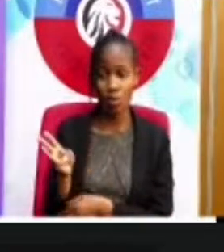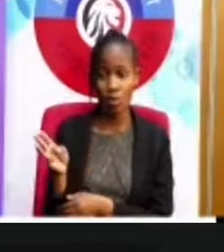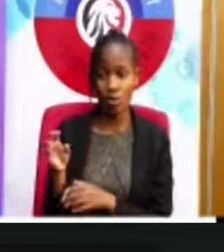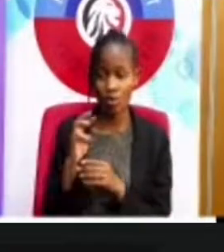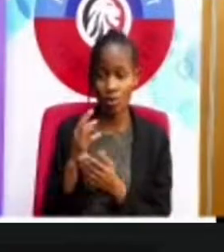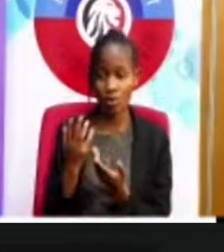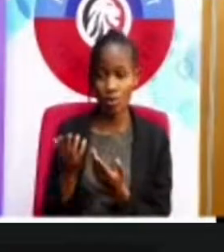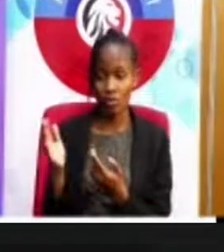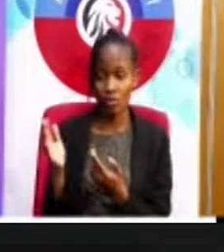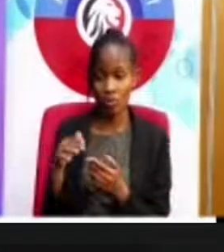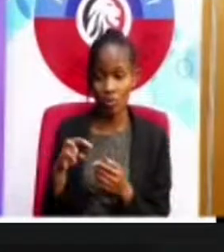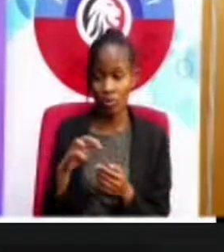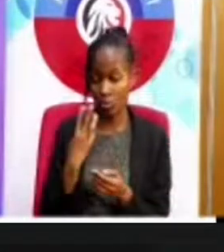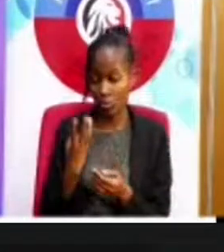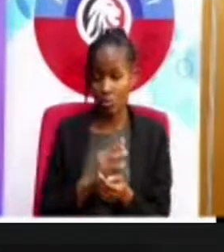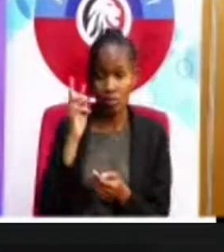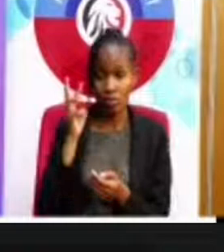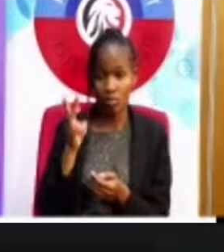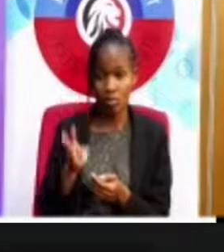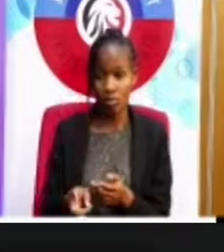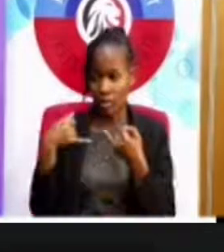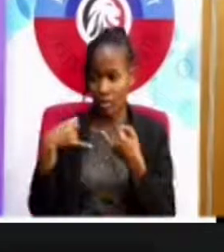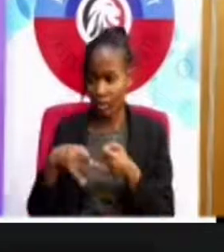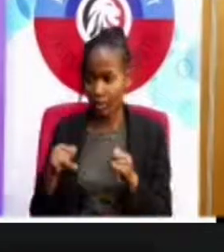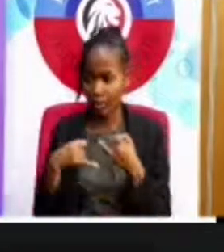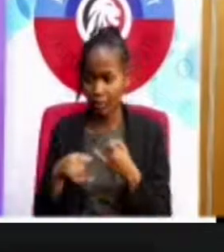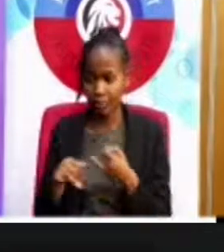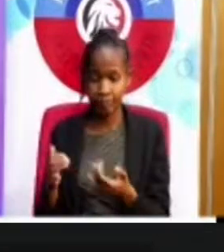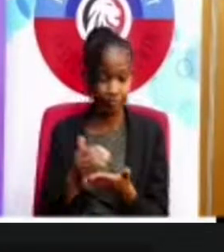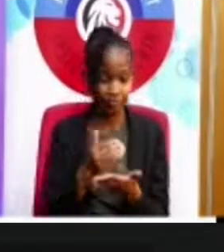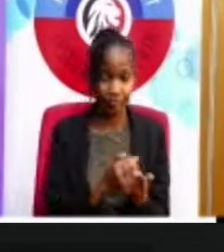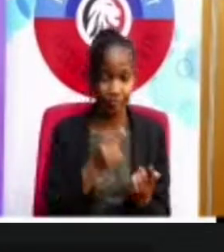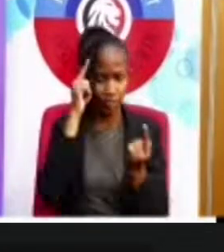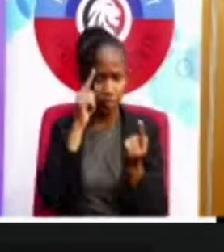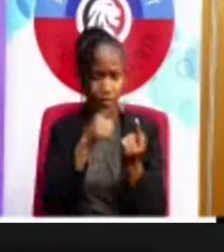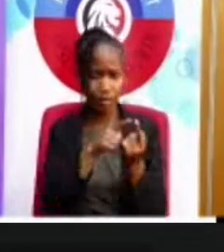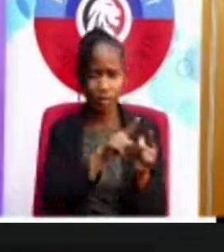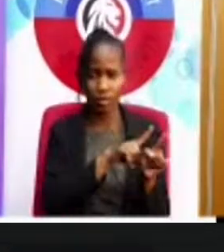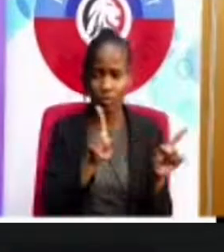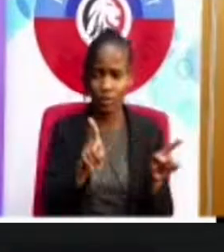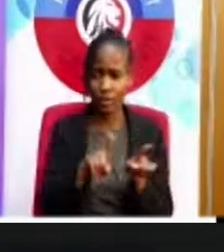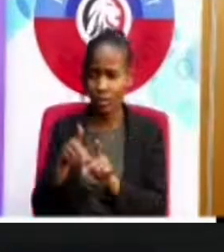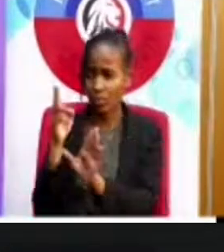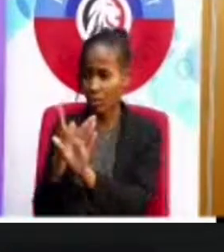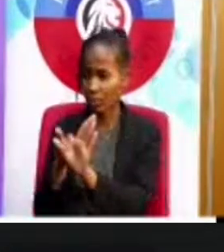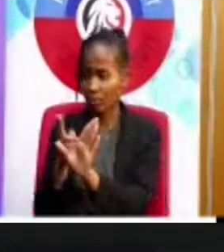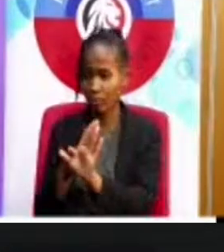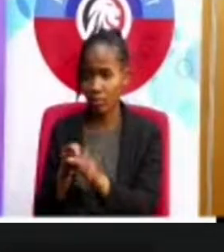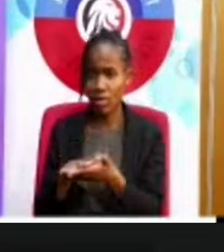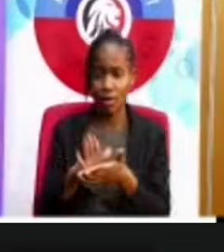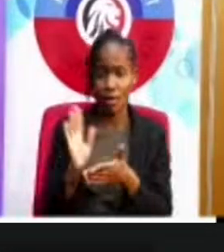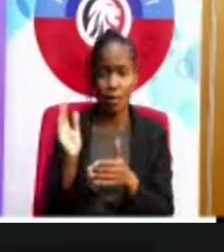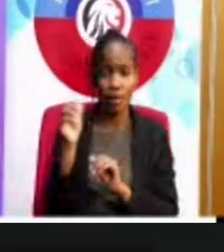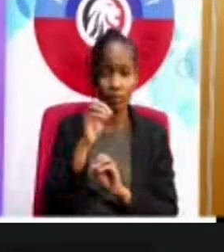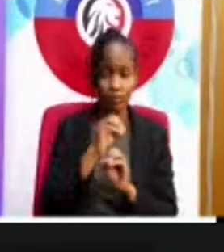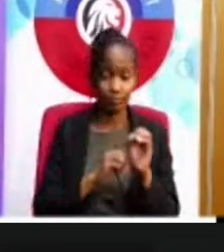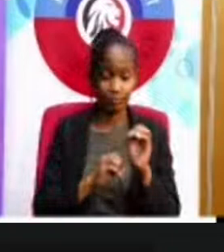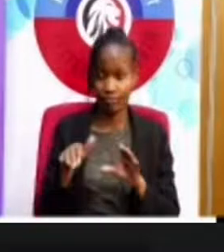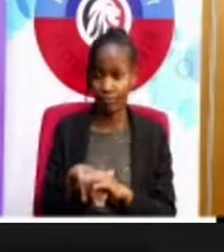maintain and try and collect the given targets, but we will also participate more actively in advising